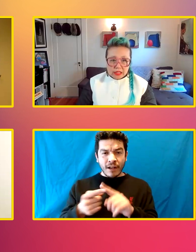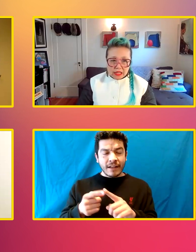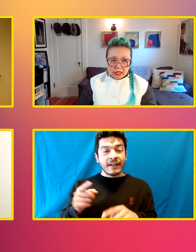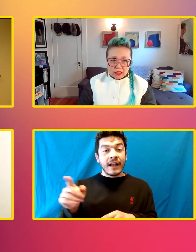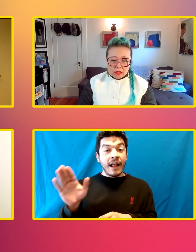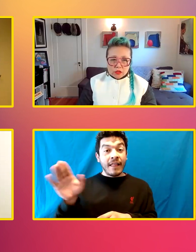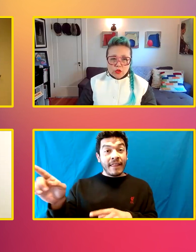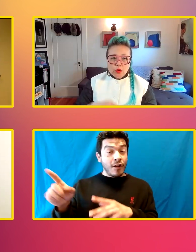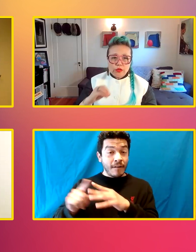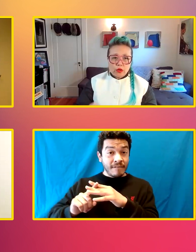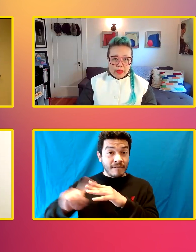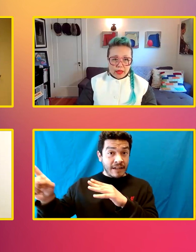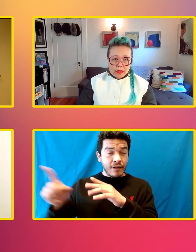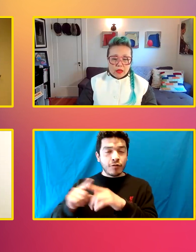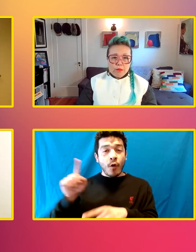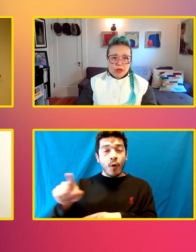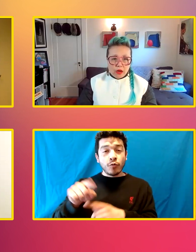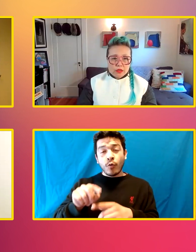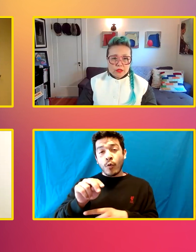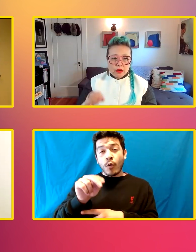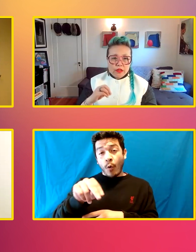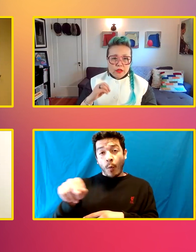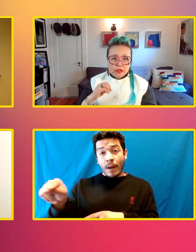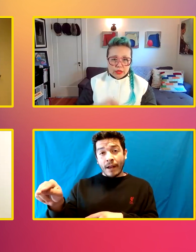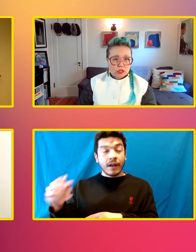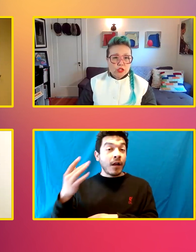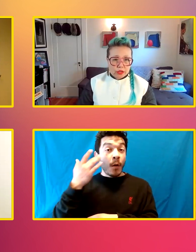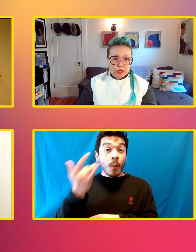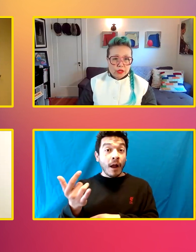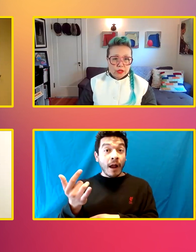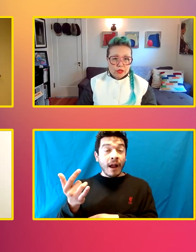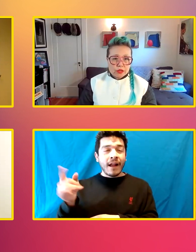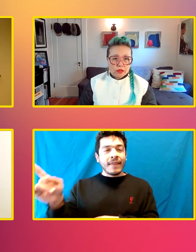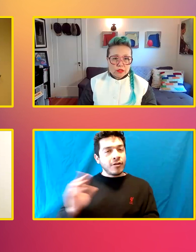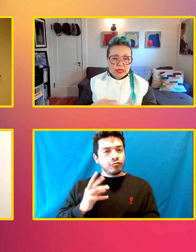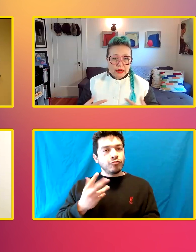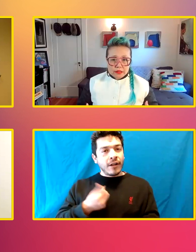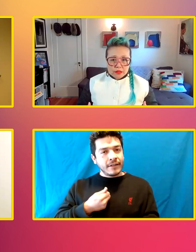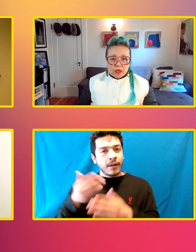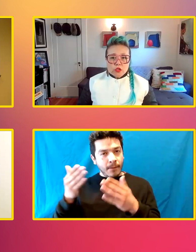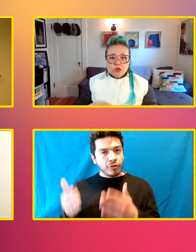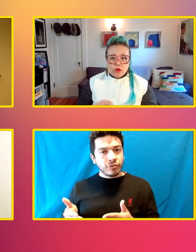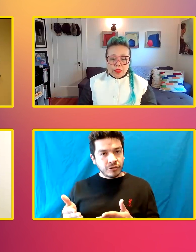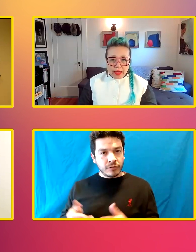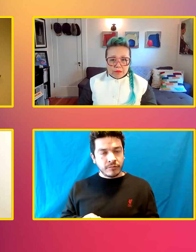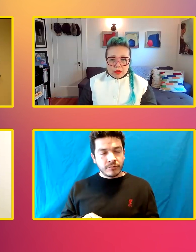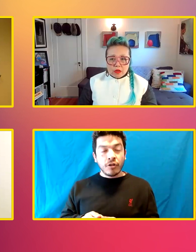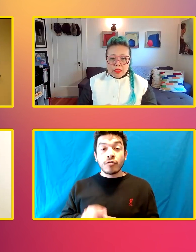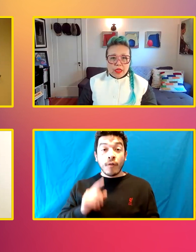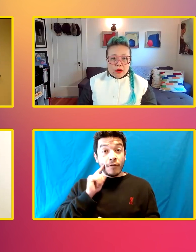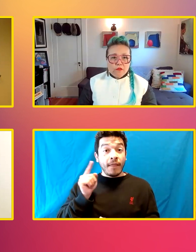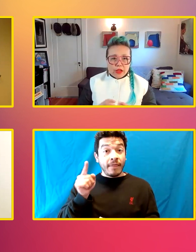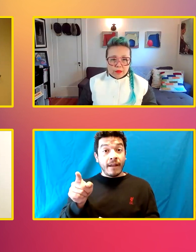are fleeing to go to Norway because of their transgender Mm. status. So for